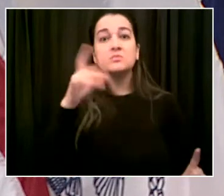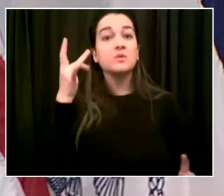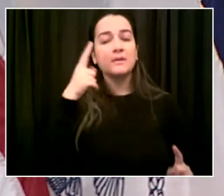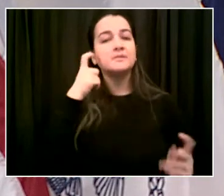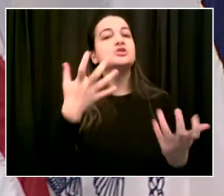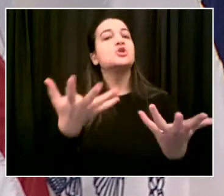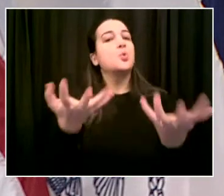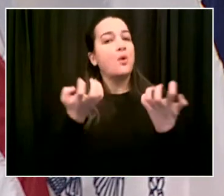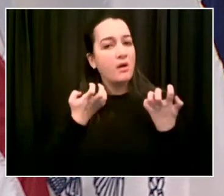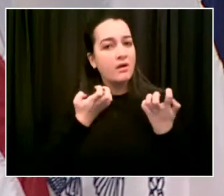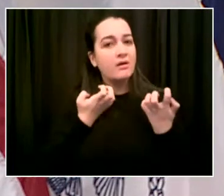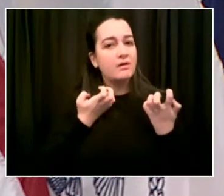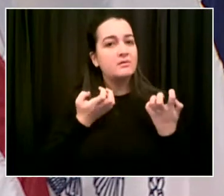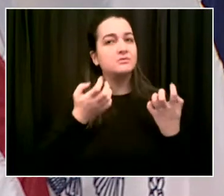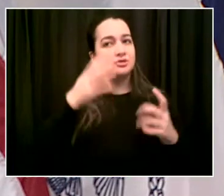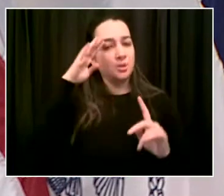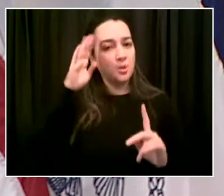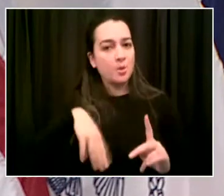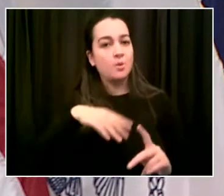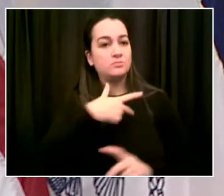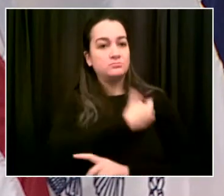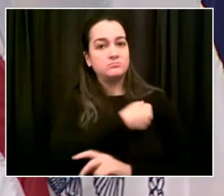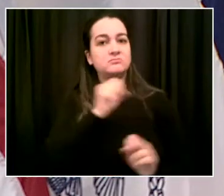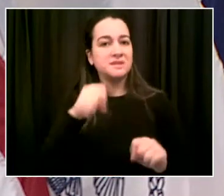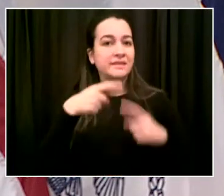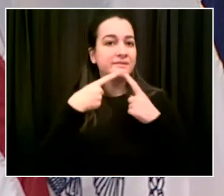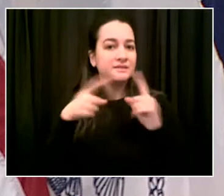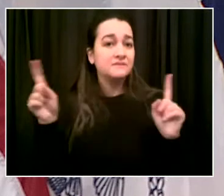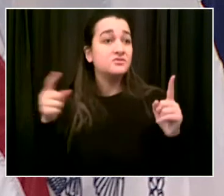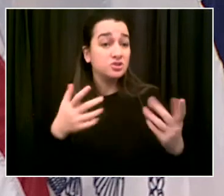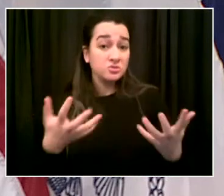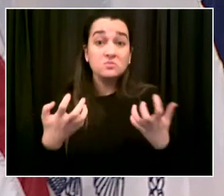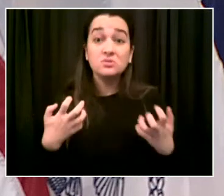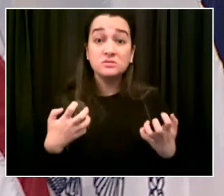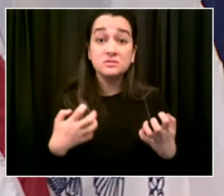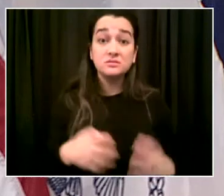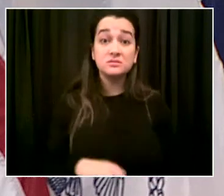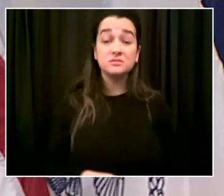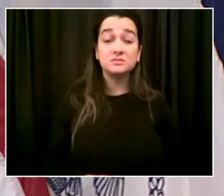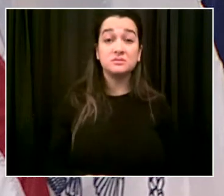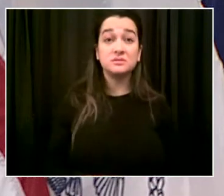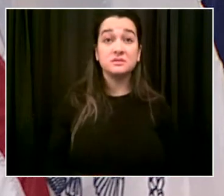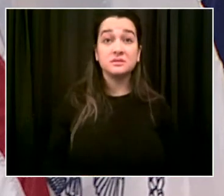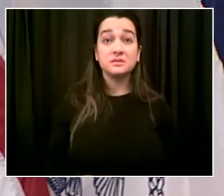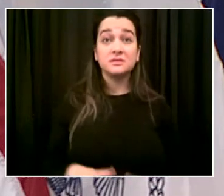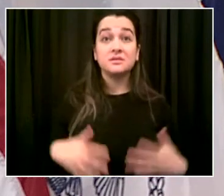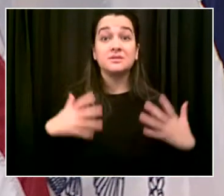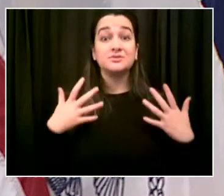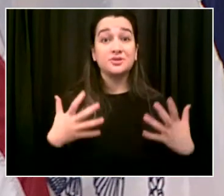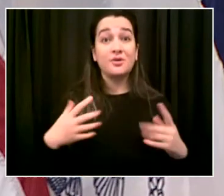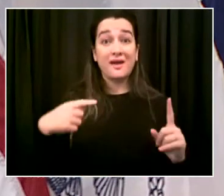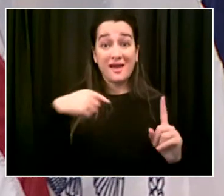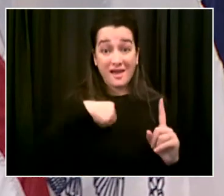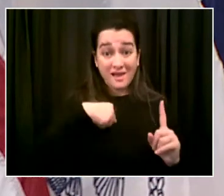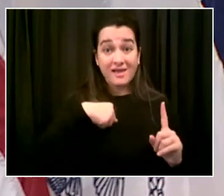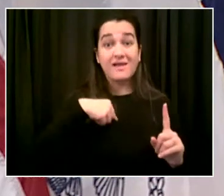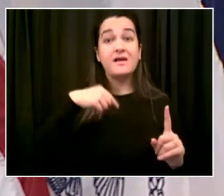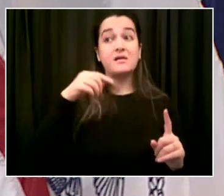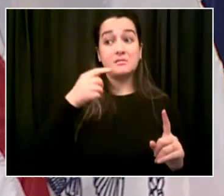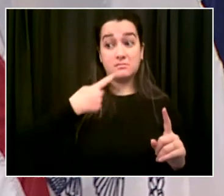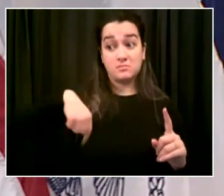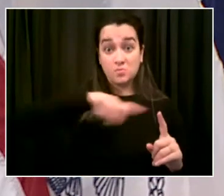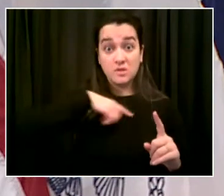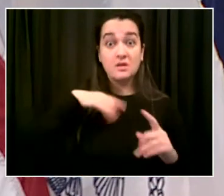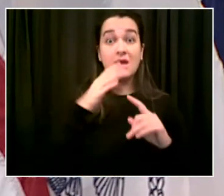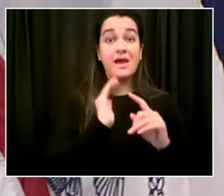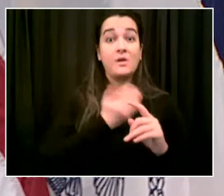now. I think it is incumbent upon all of us who do not yet meet the criteria to defer to those in